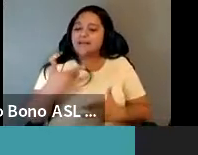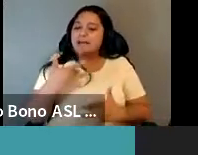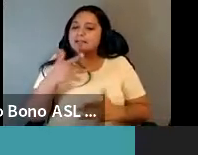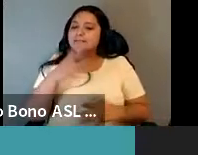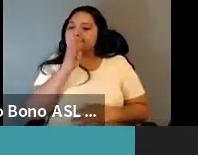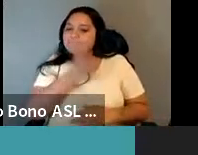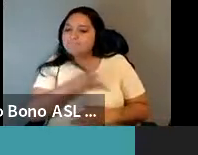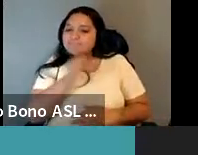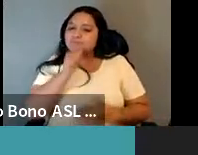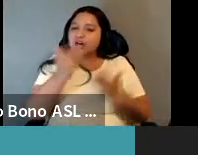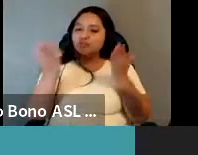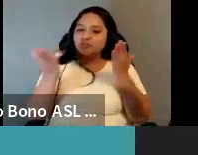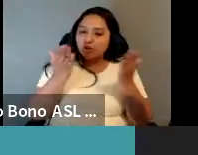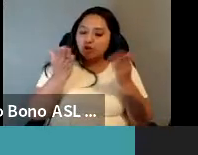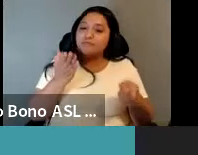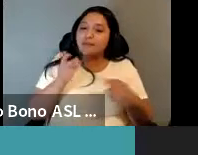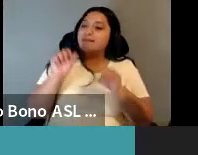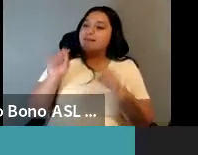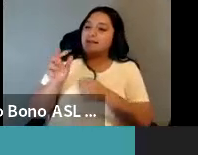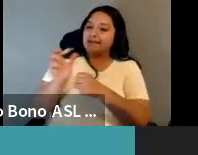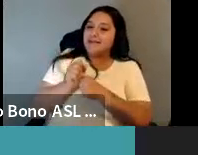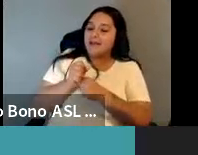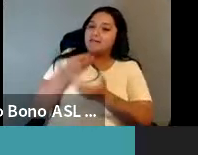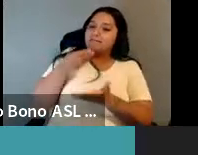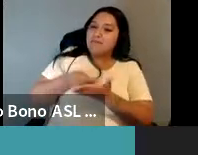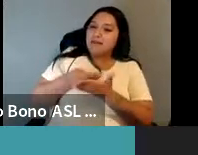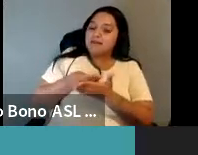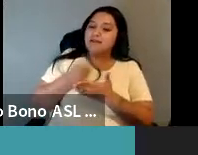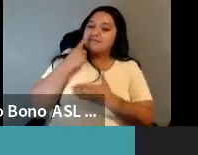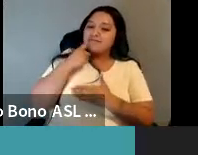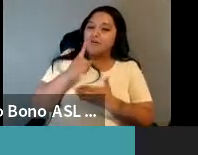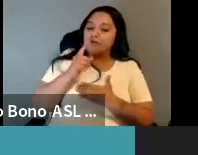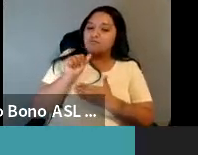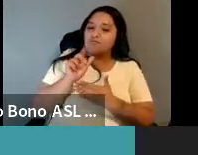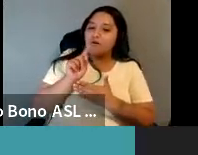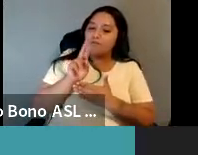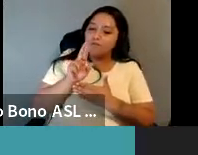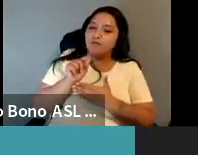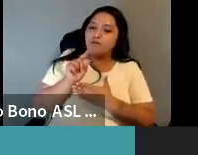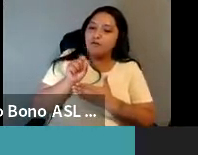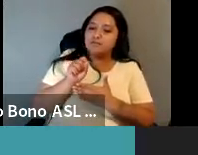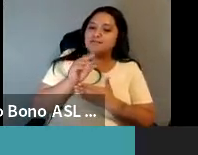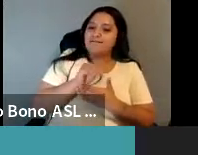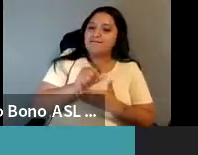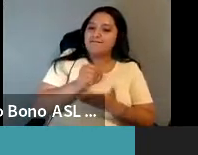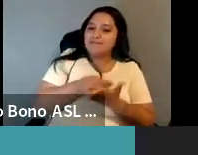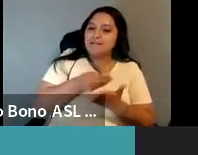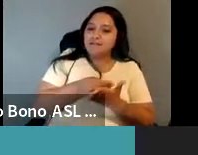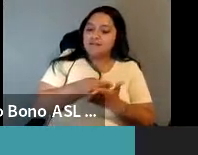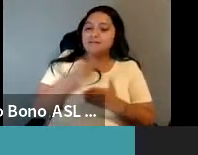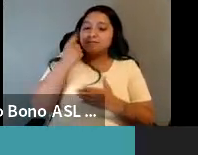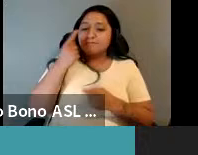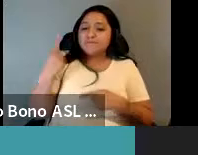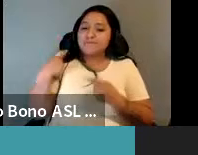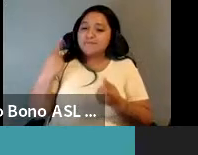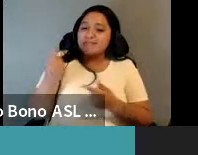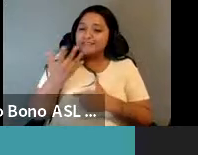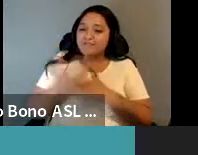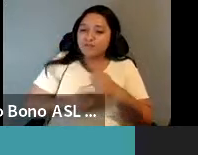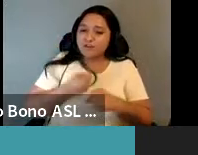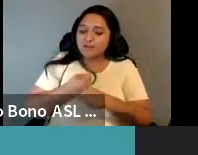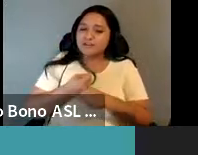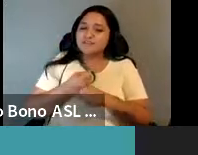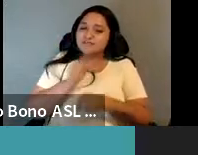arts funding they're historically locked out of. After several years of hard work from